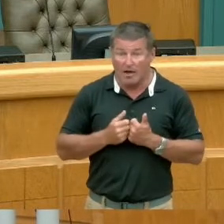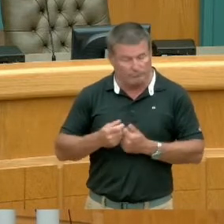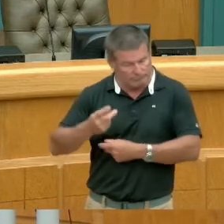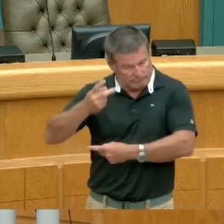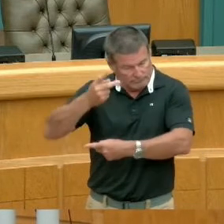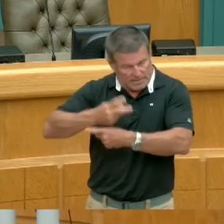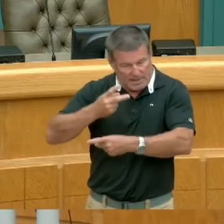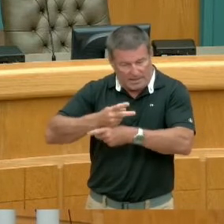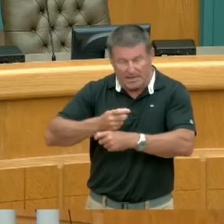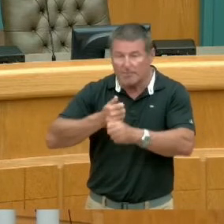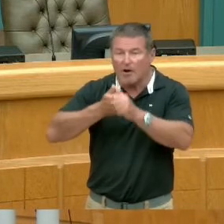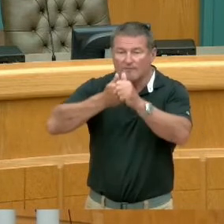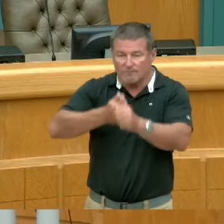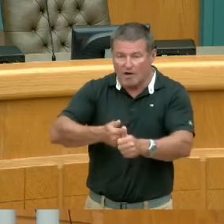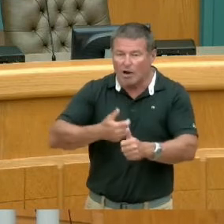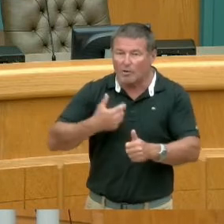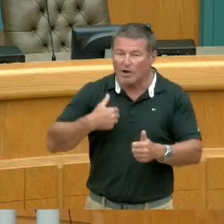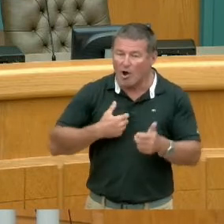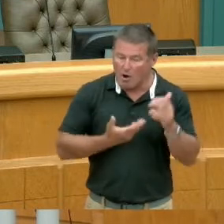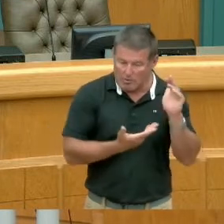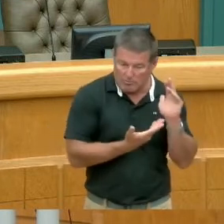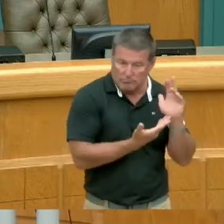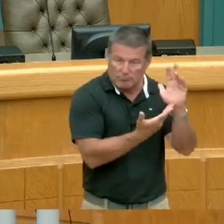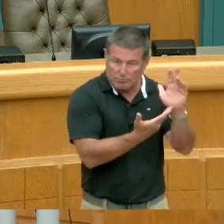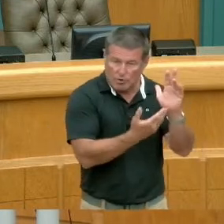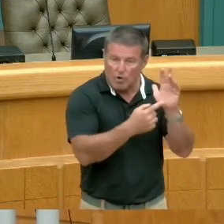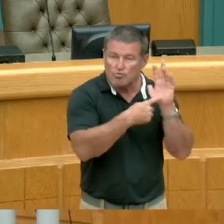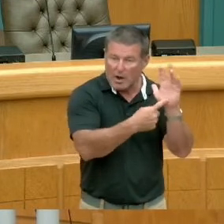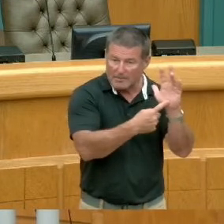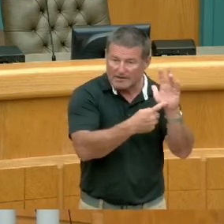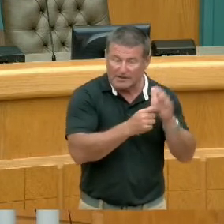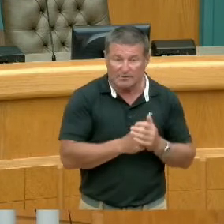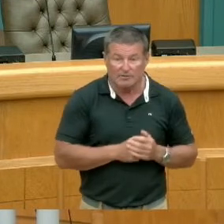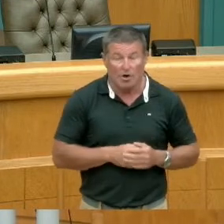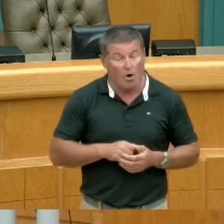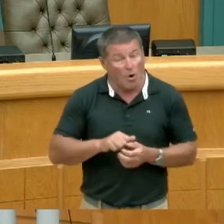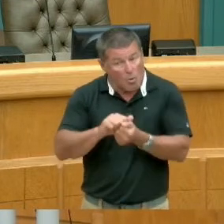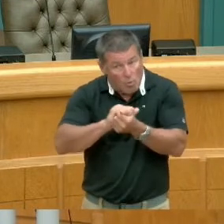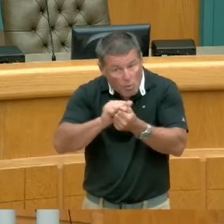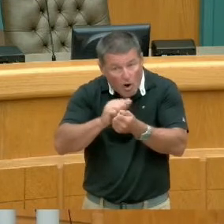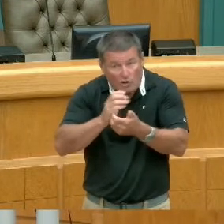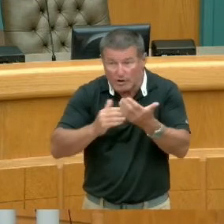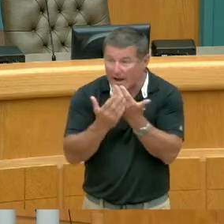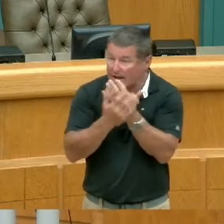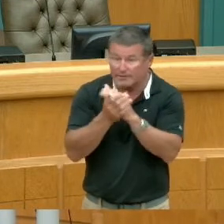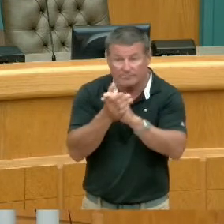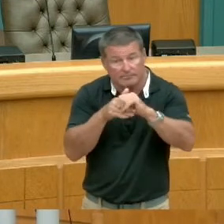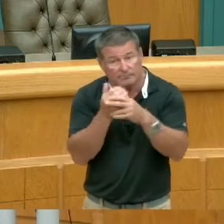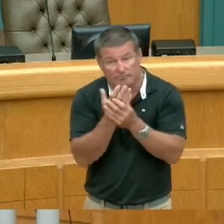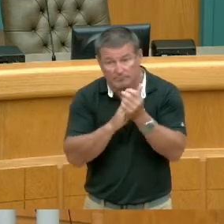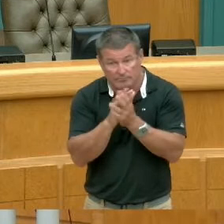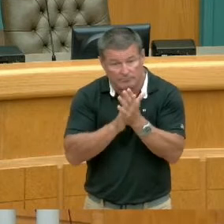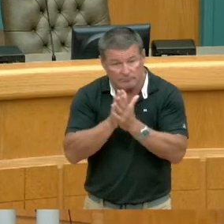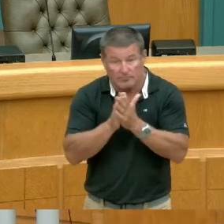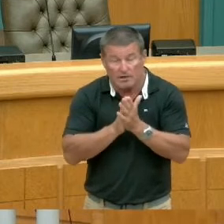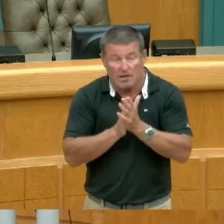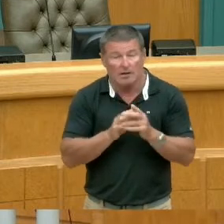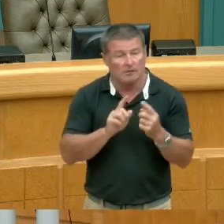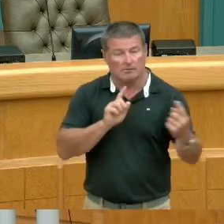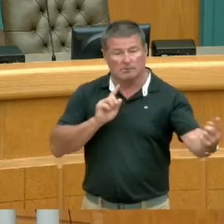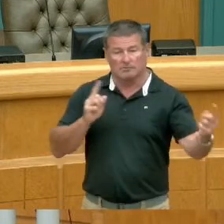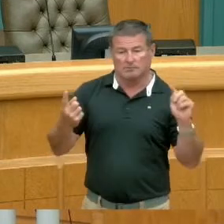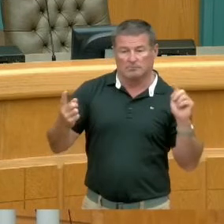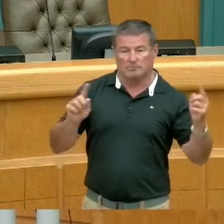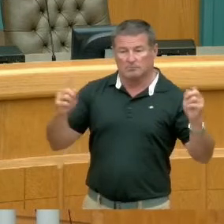we've suggested that you do. Wash your hands, keep your distance, behave yourself, and if